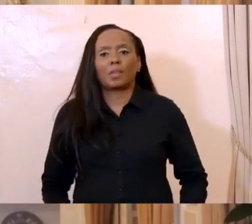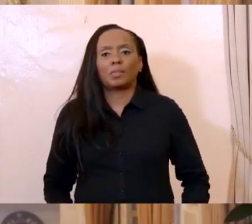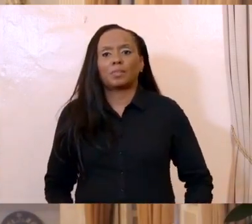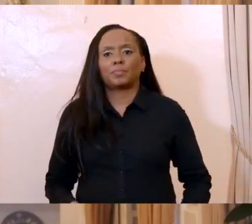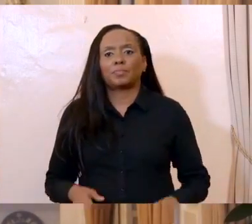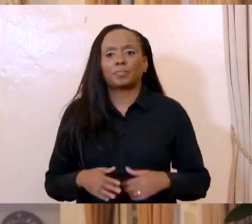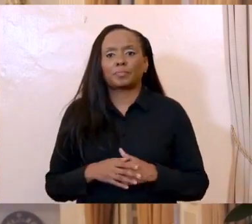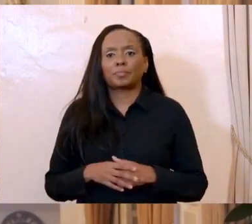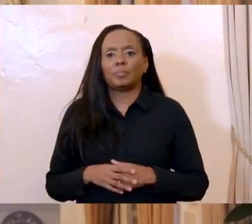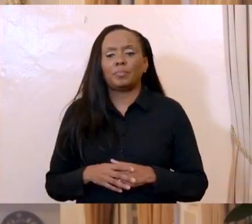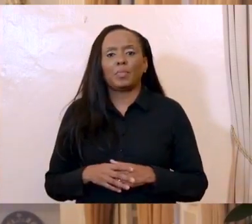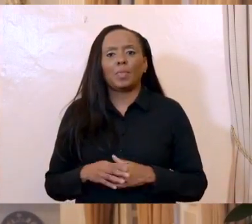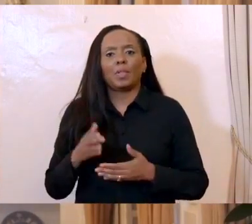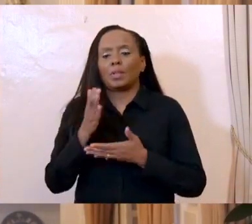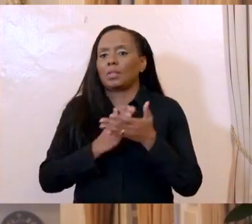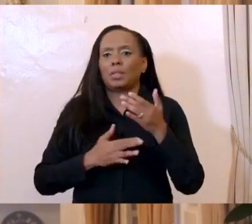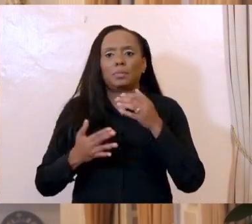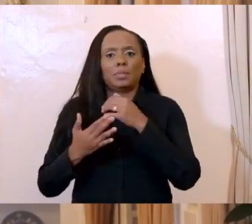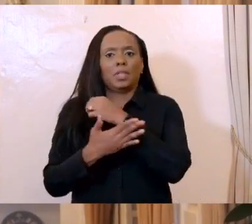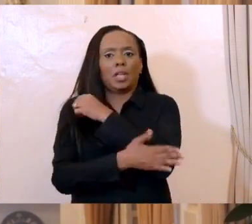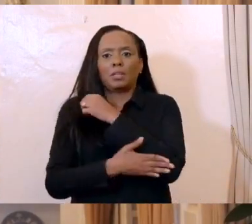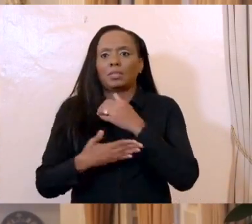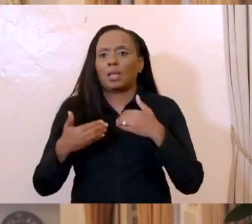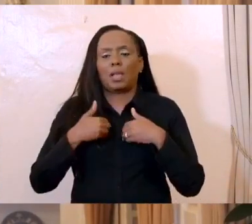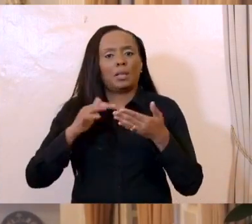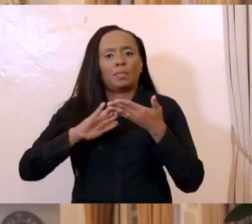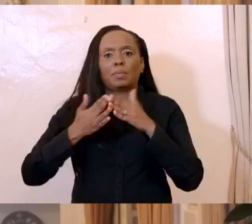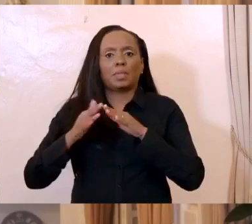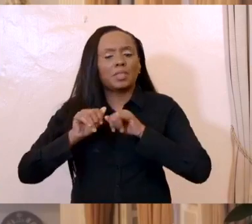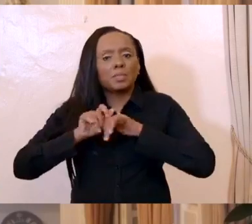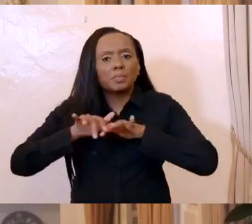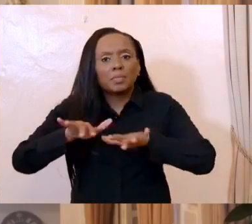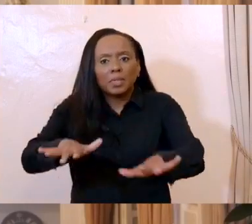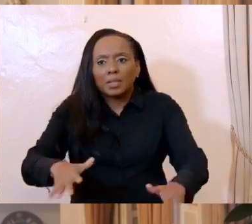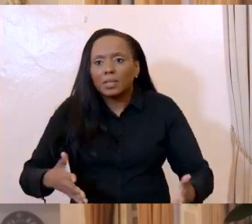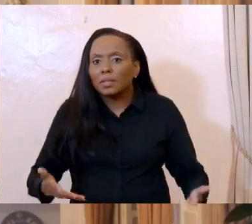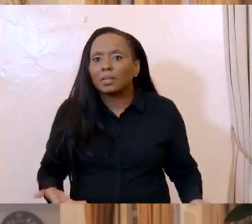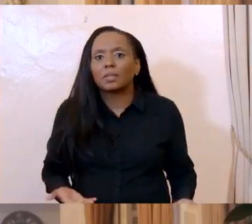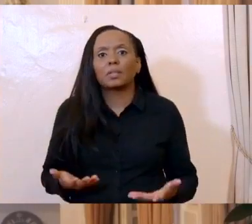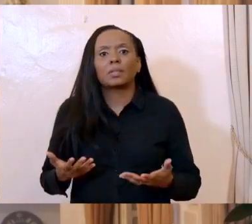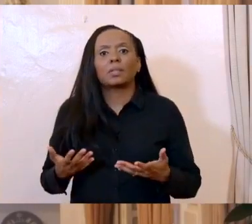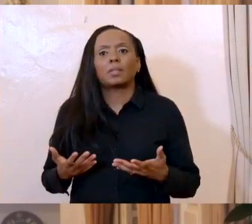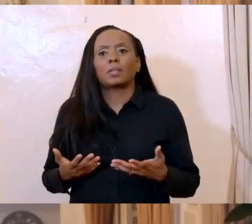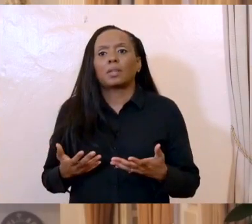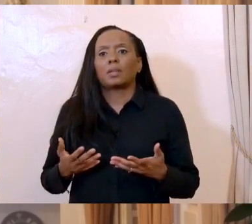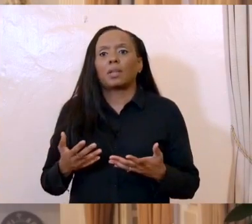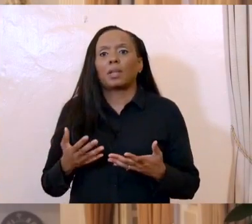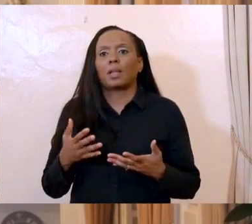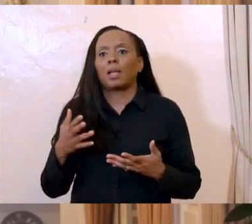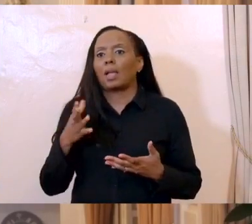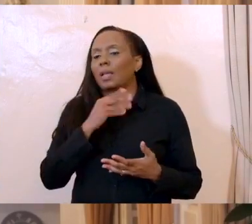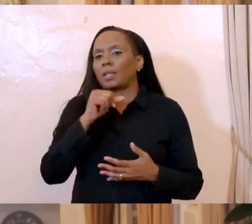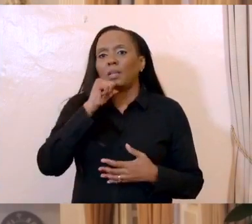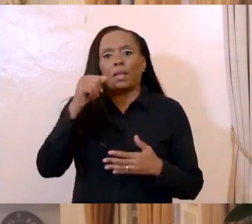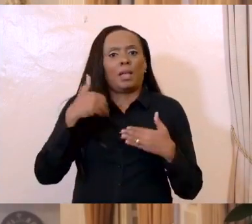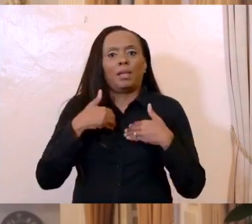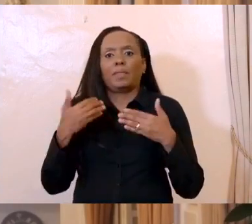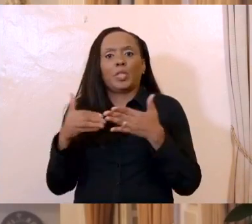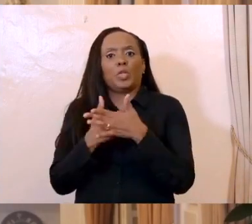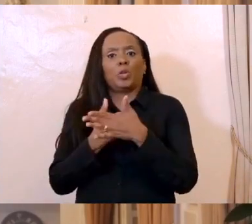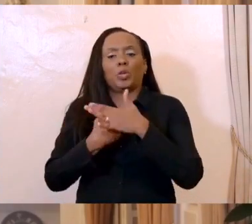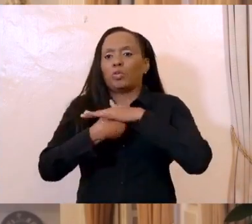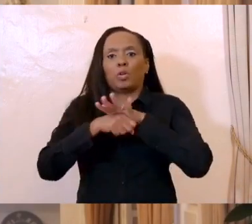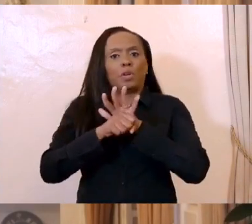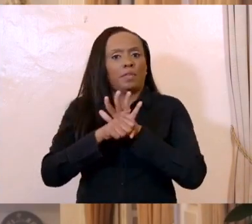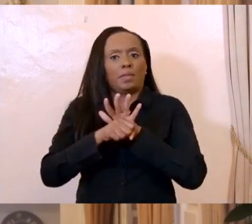have had community spread on more than one occasion without the variant. So I don't